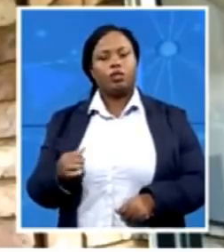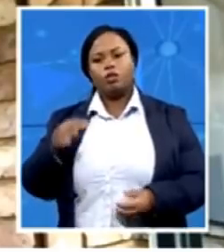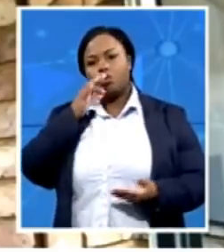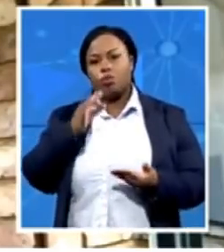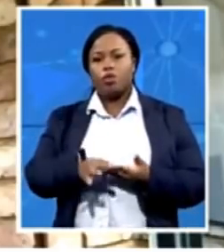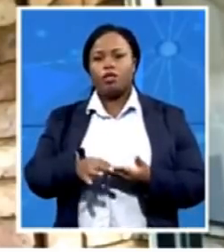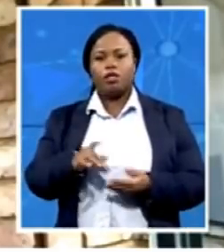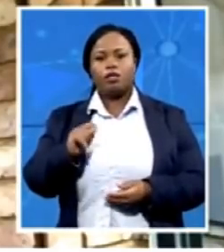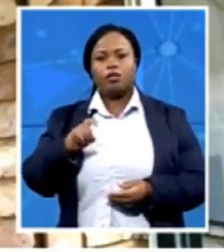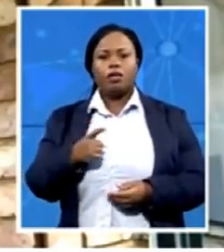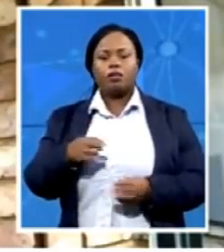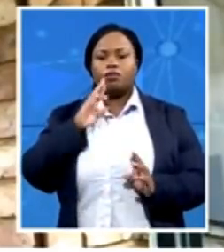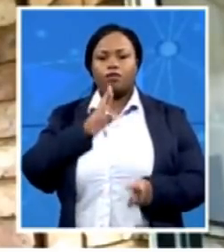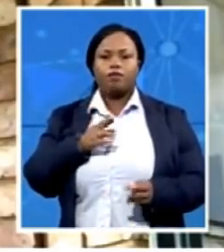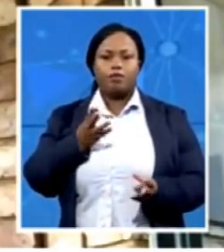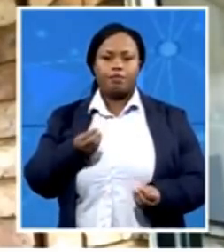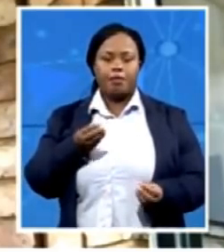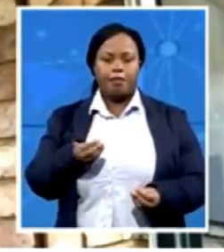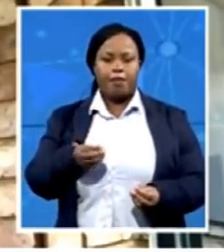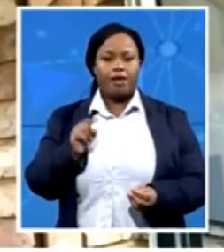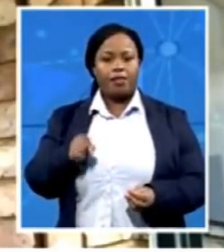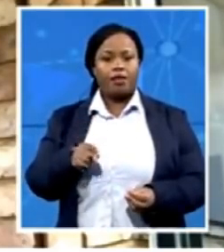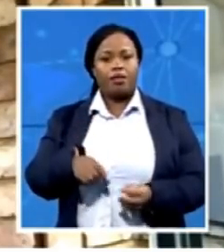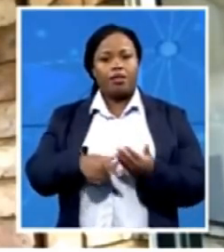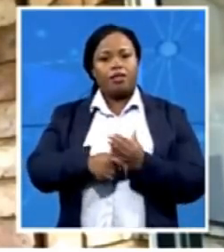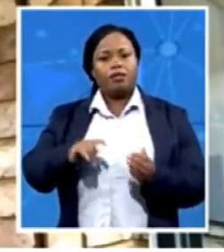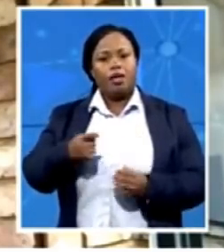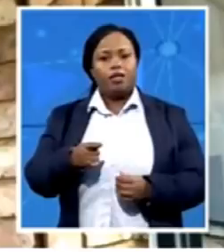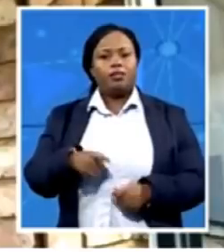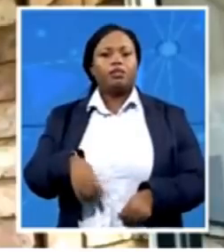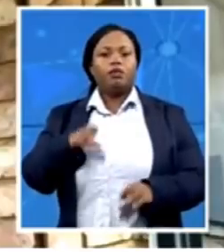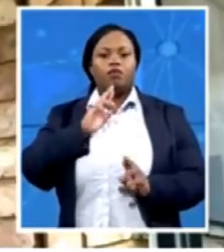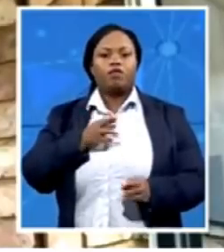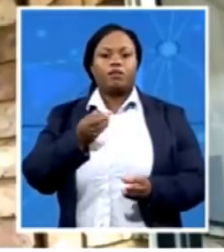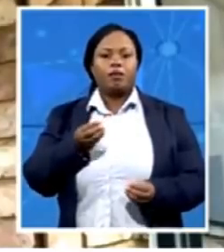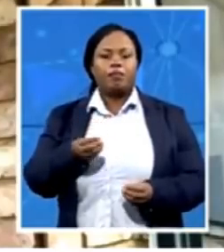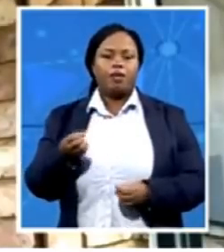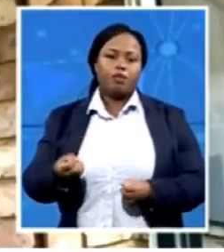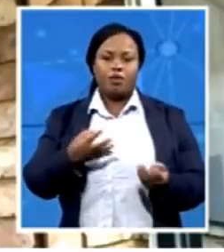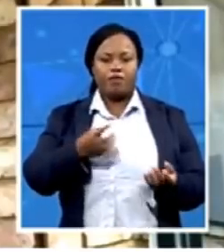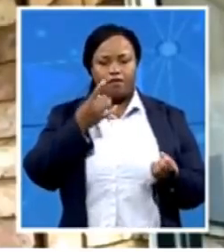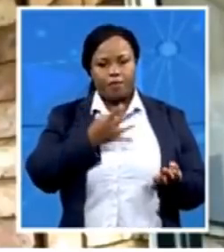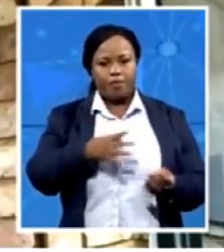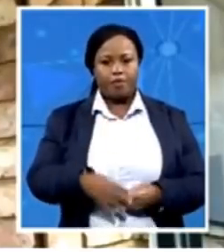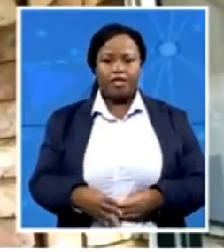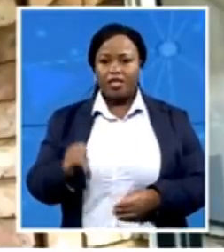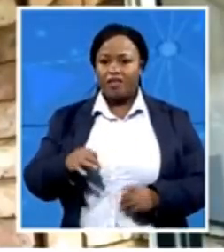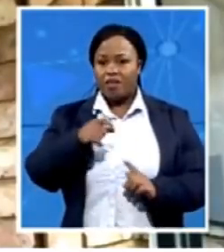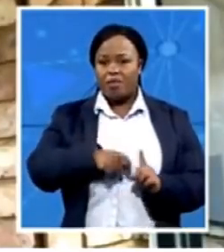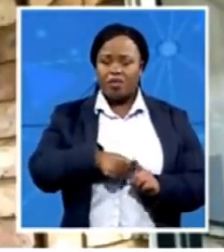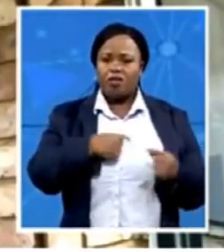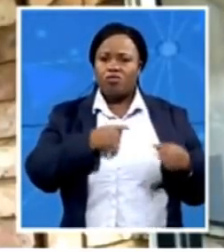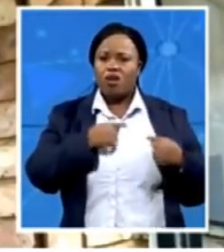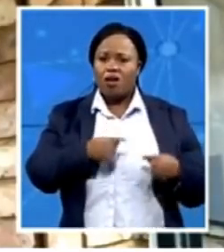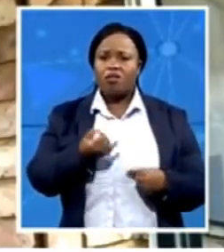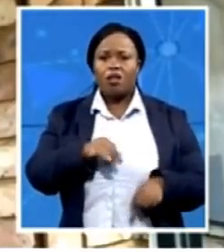and that tax reference number will be provided to the taxpayer. All right. If the taxpayer struggles to then